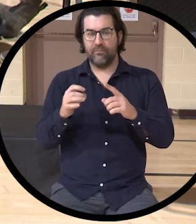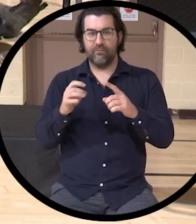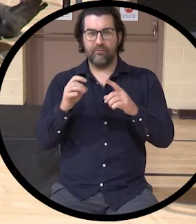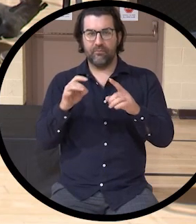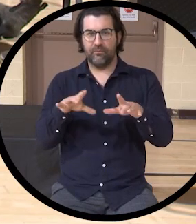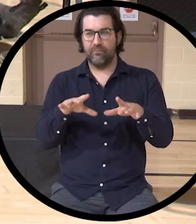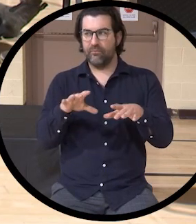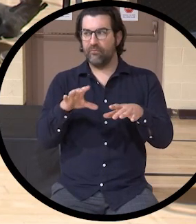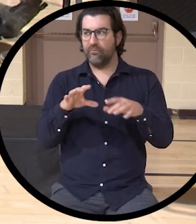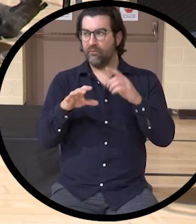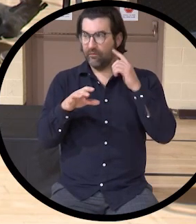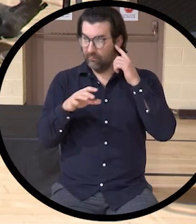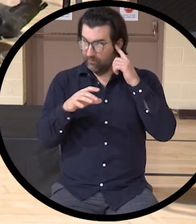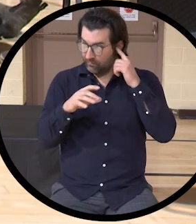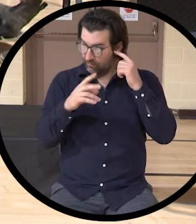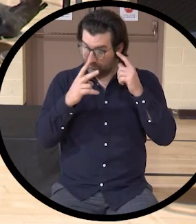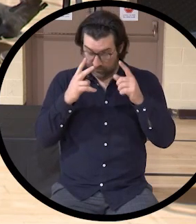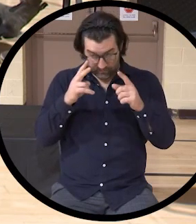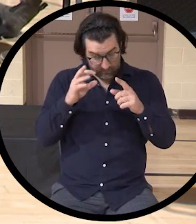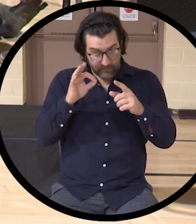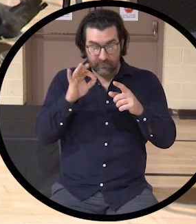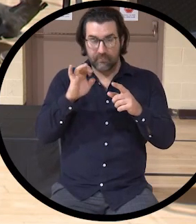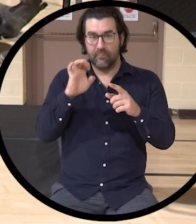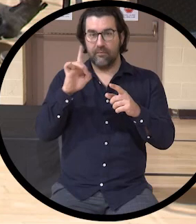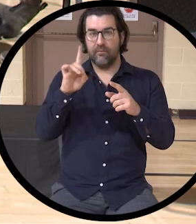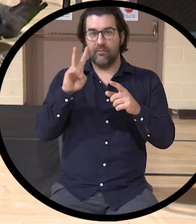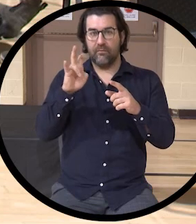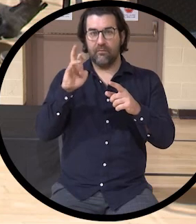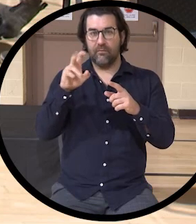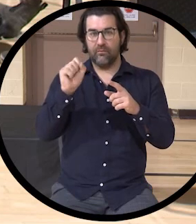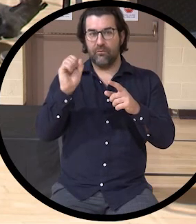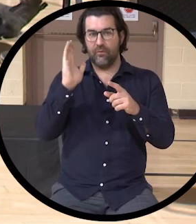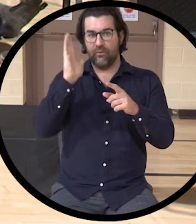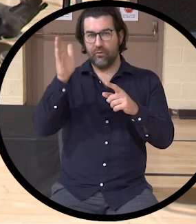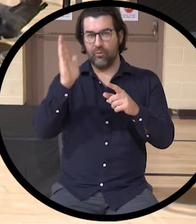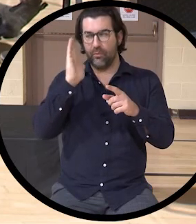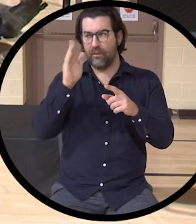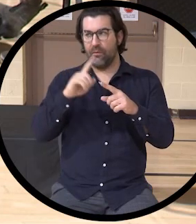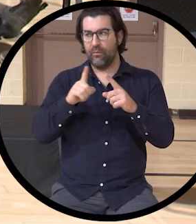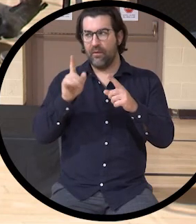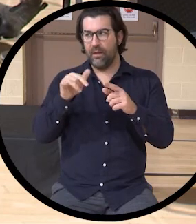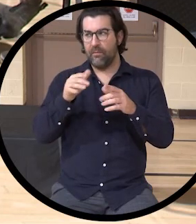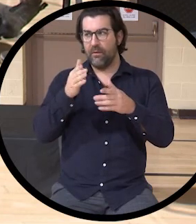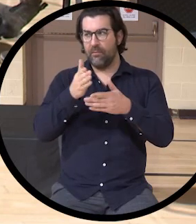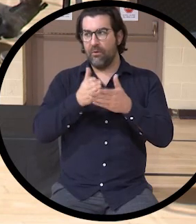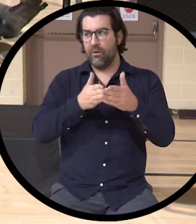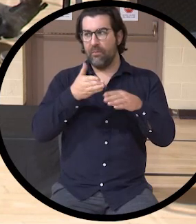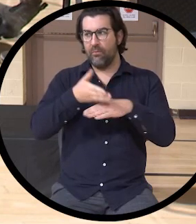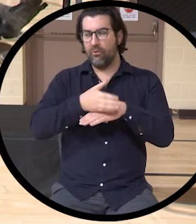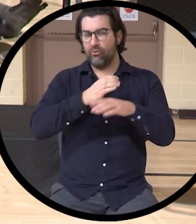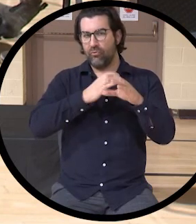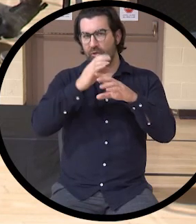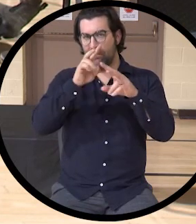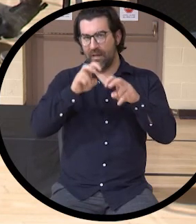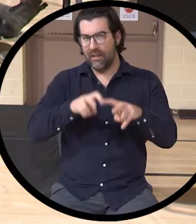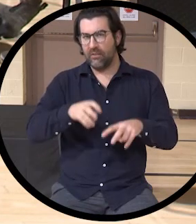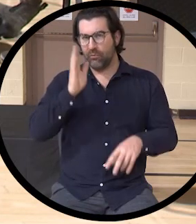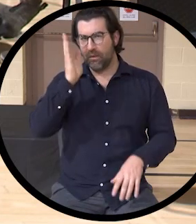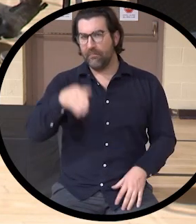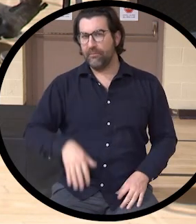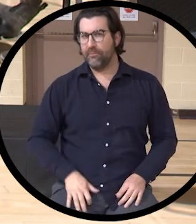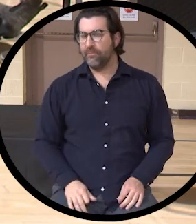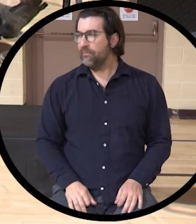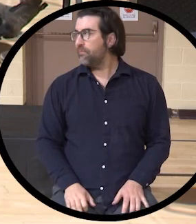counters. I could see field views in our future. But yeah, that will definitely be part of the post-construction analysis.